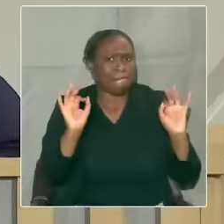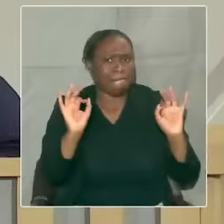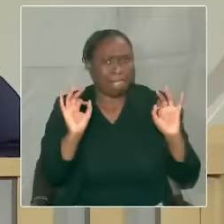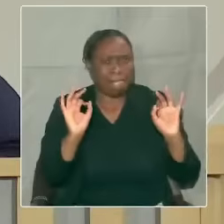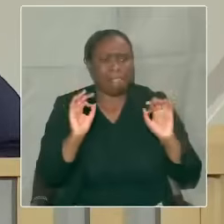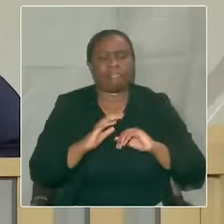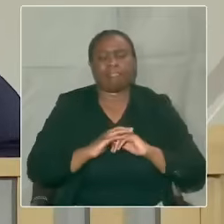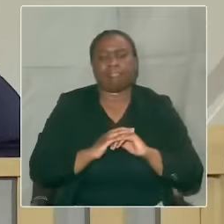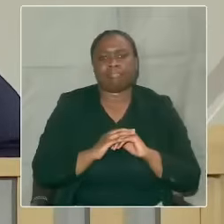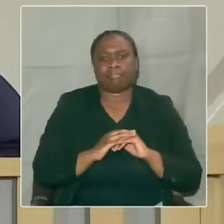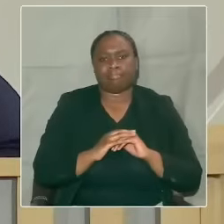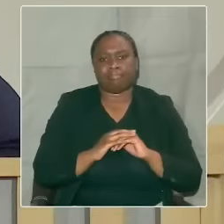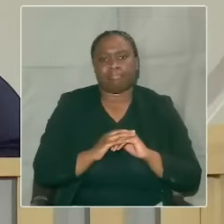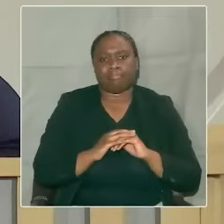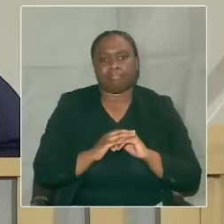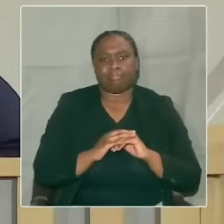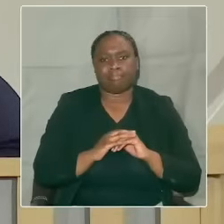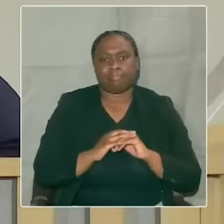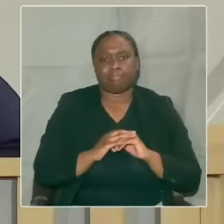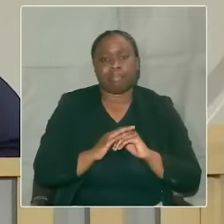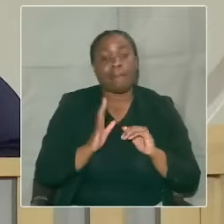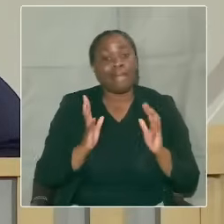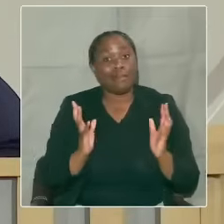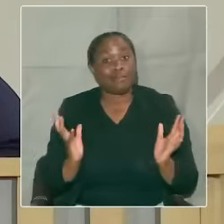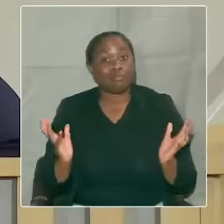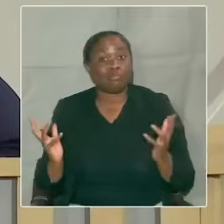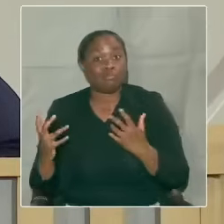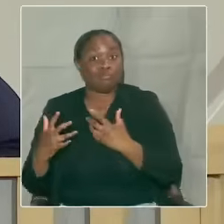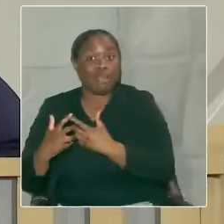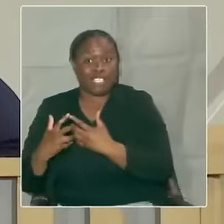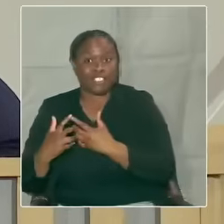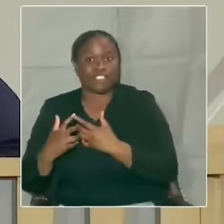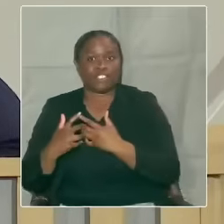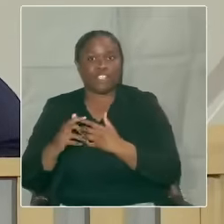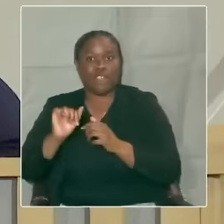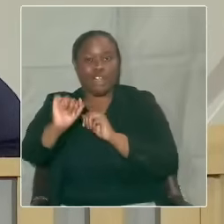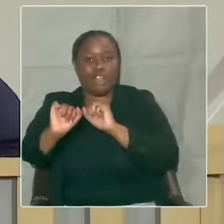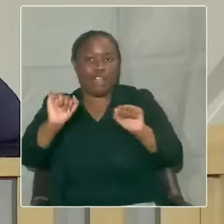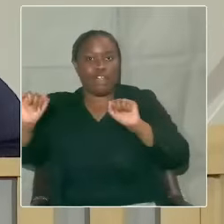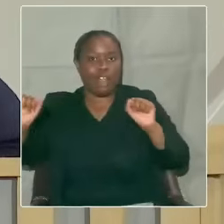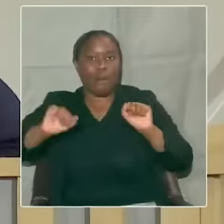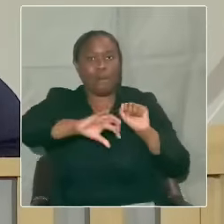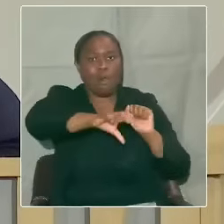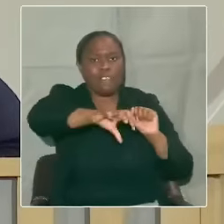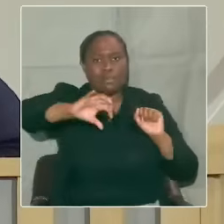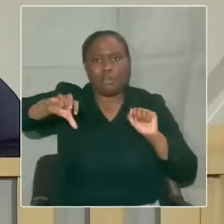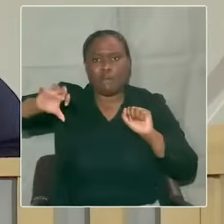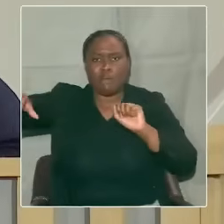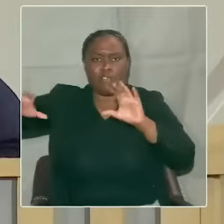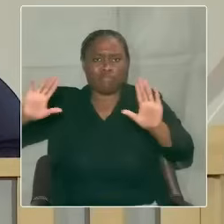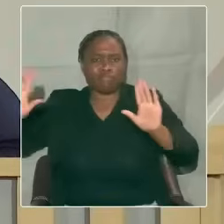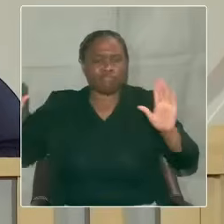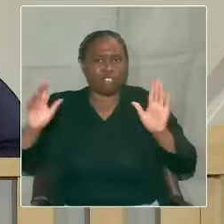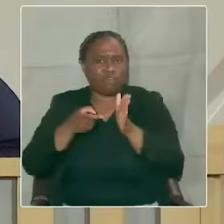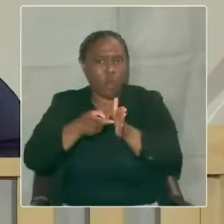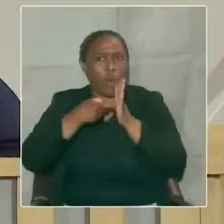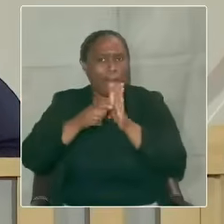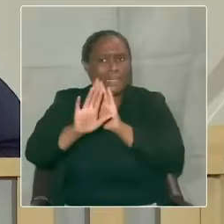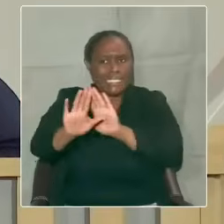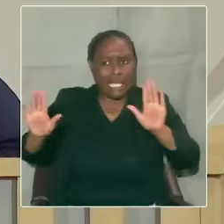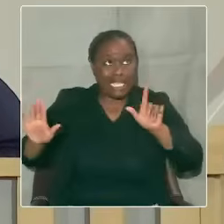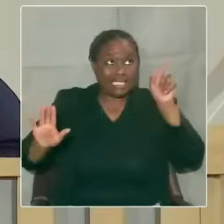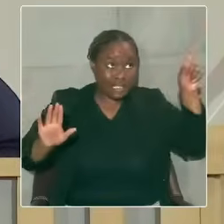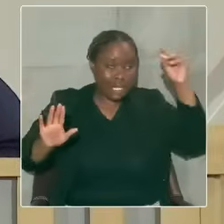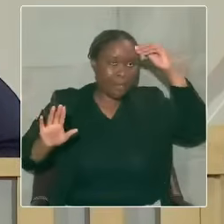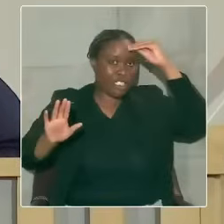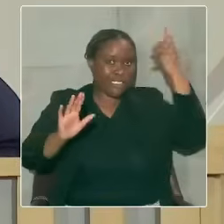effectively, taking into account the requirements of the provinces. Section 205(3)